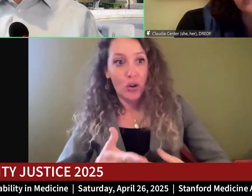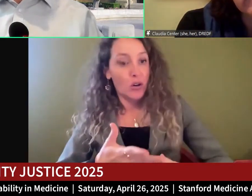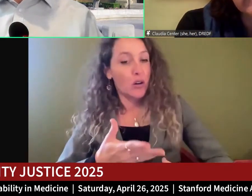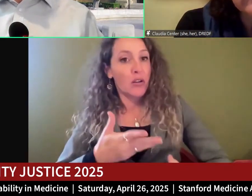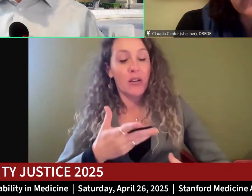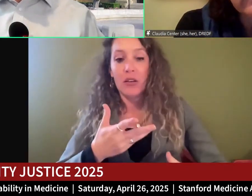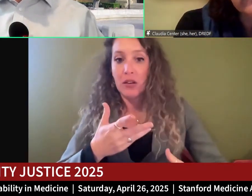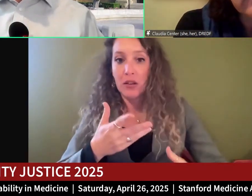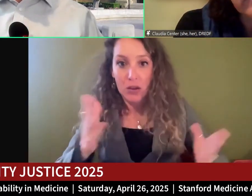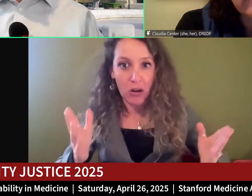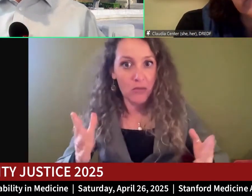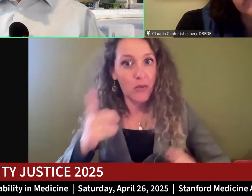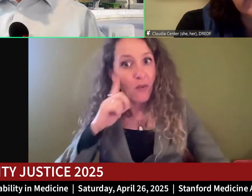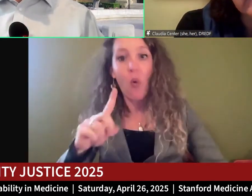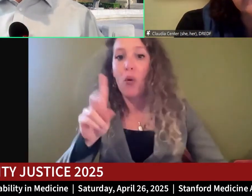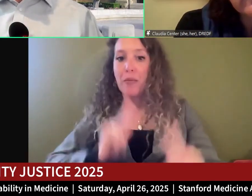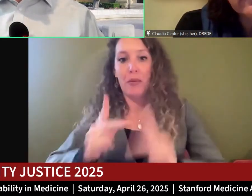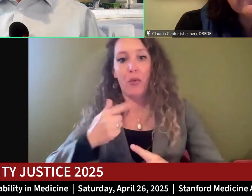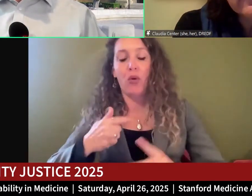Absolutely.